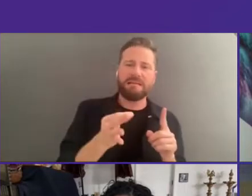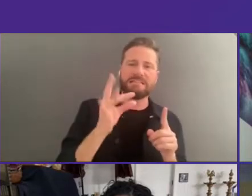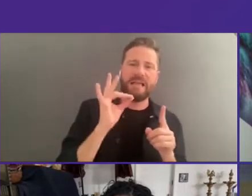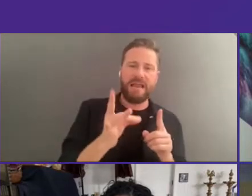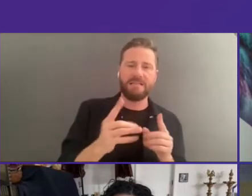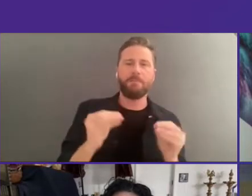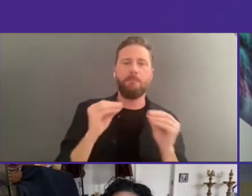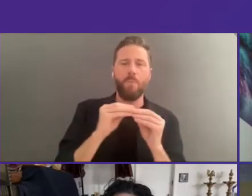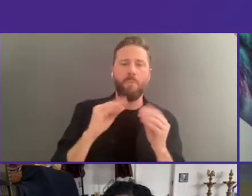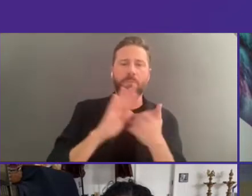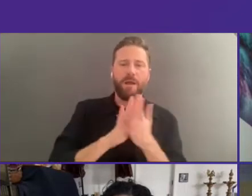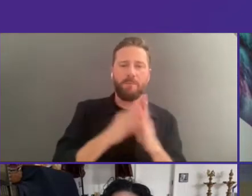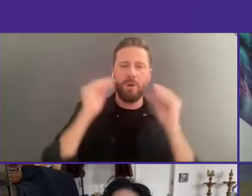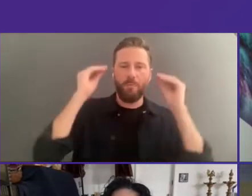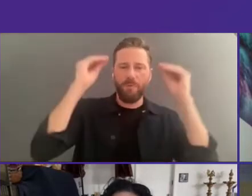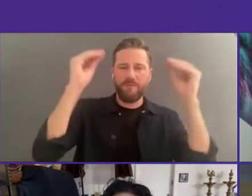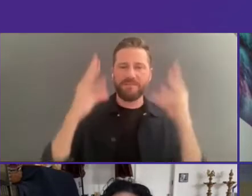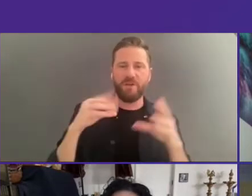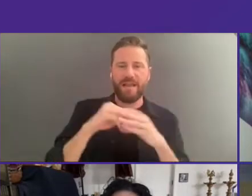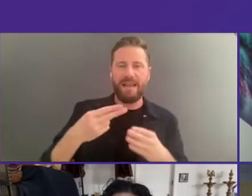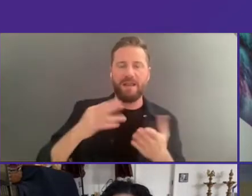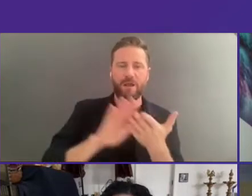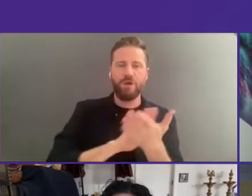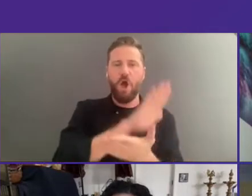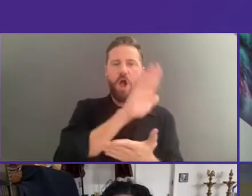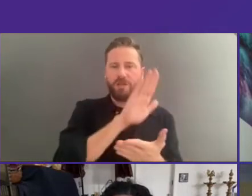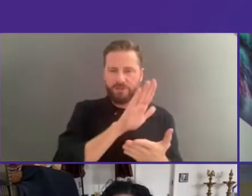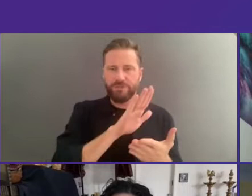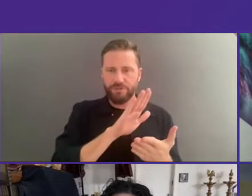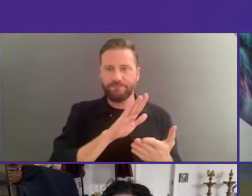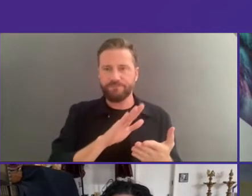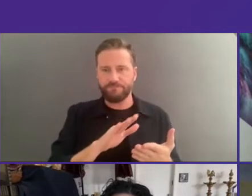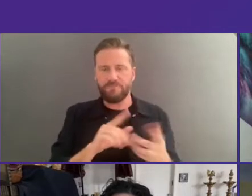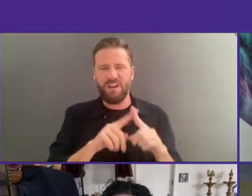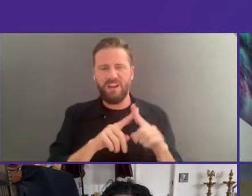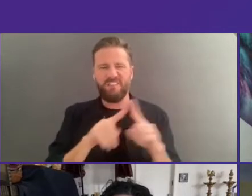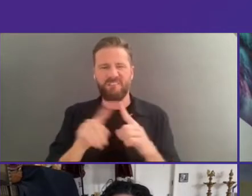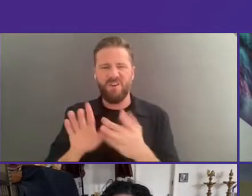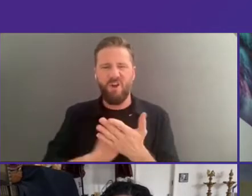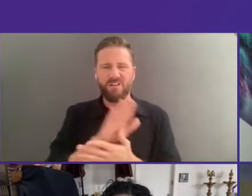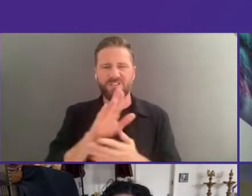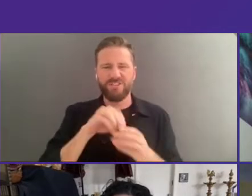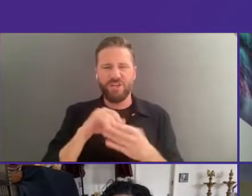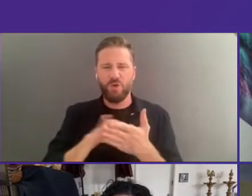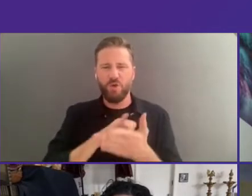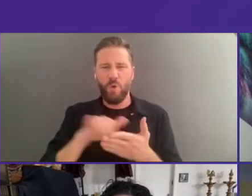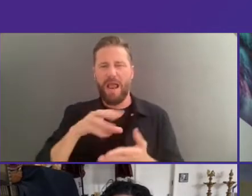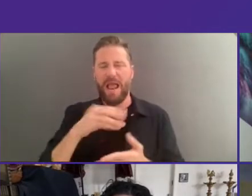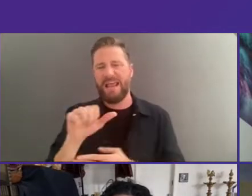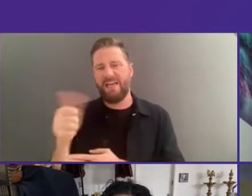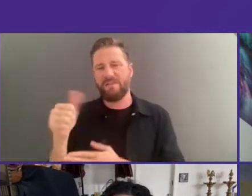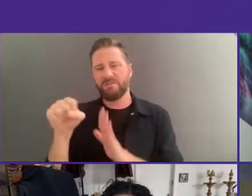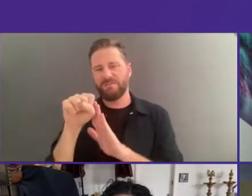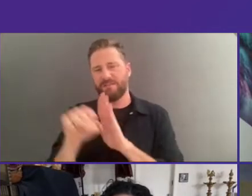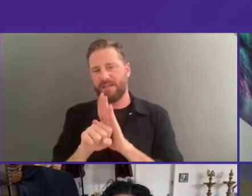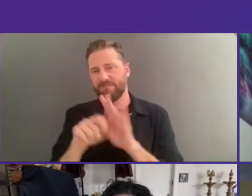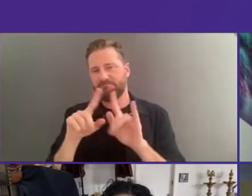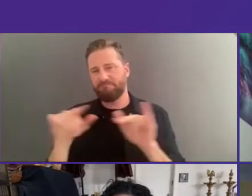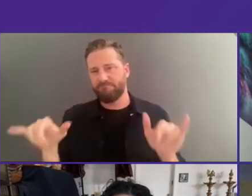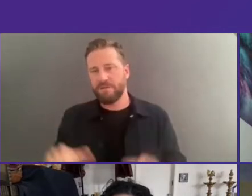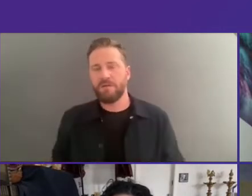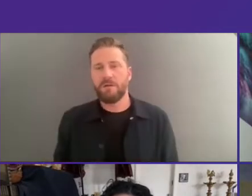higher education as an agent at colleges in New York in another state. Being